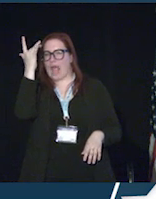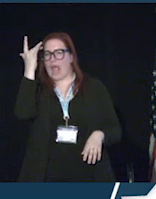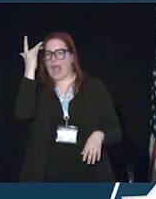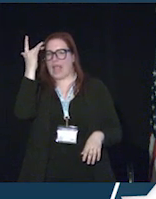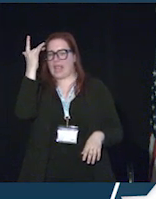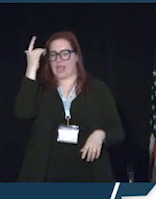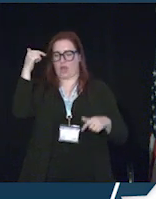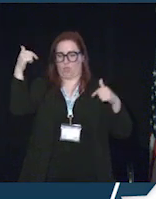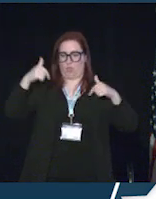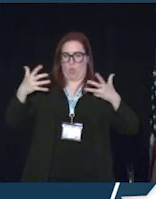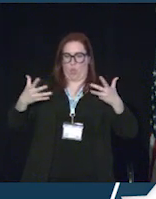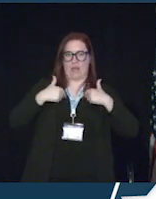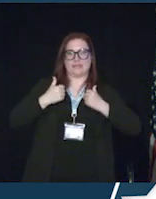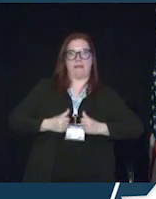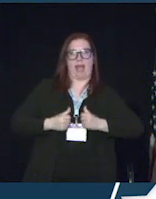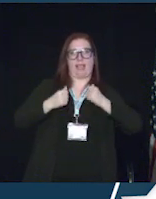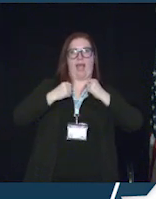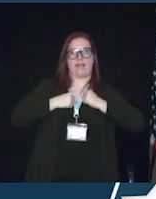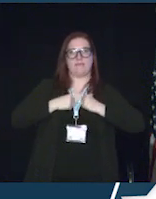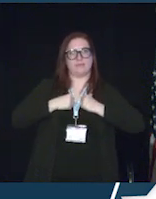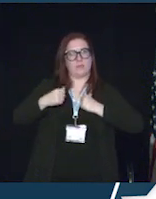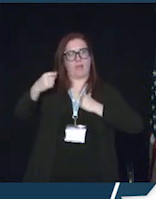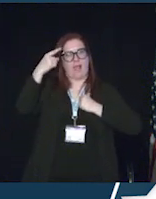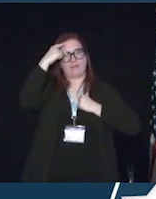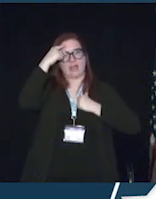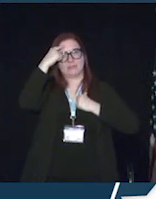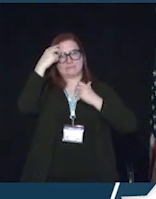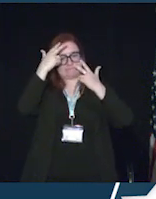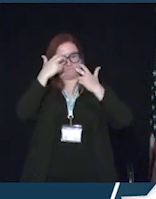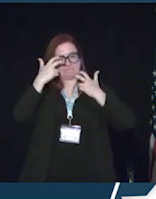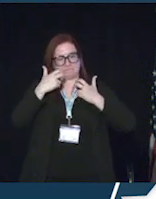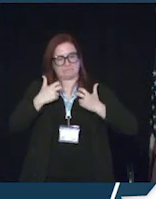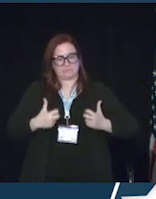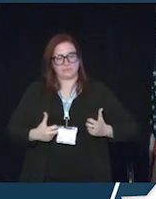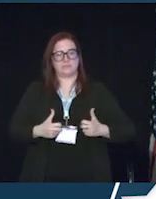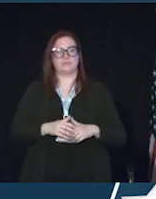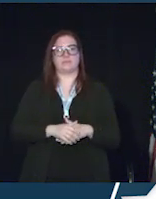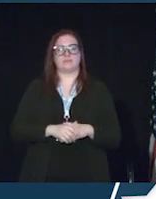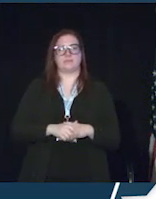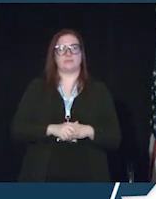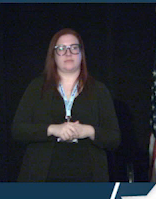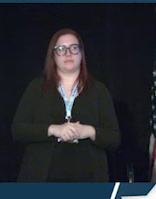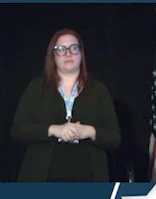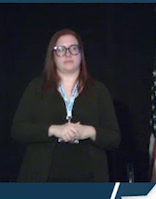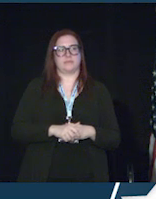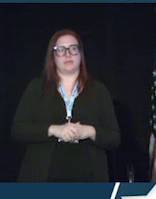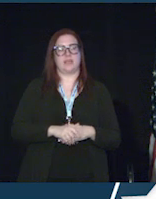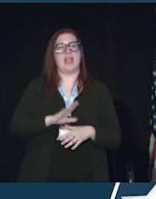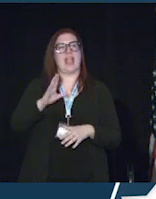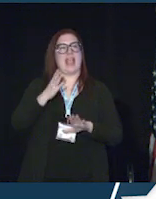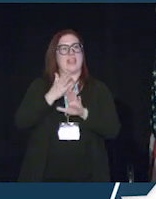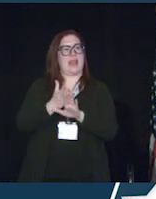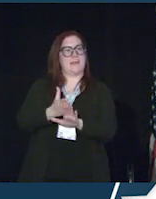life. And but until then, and